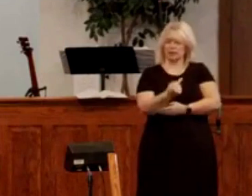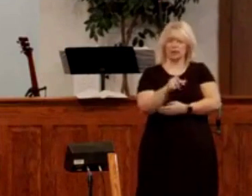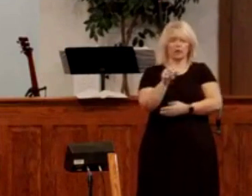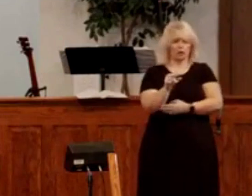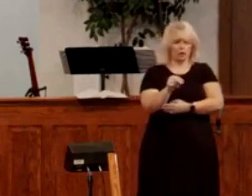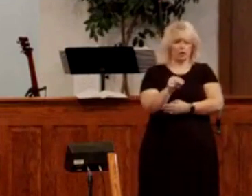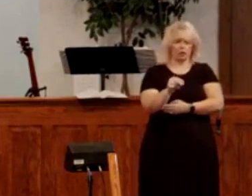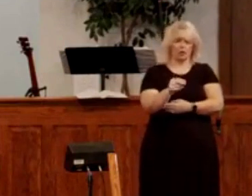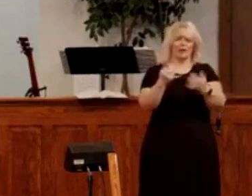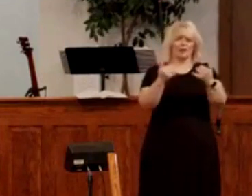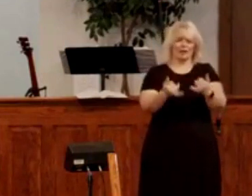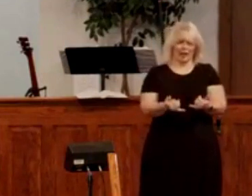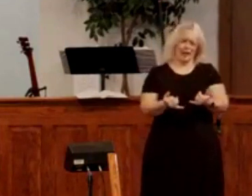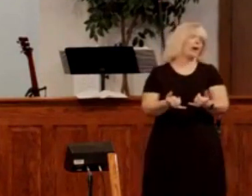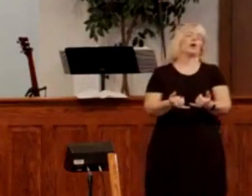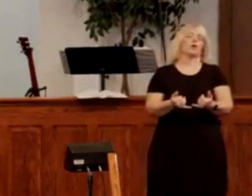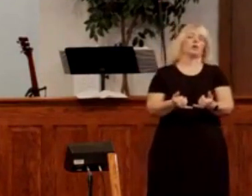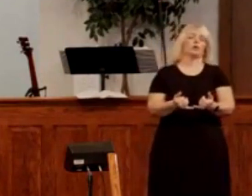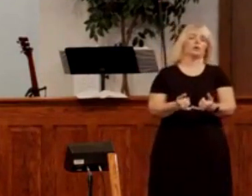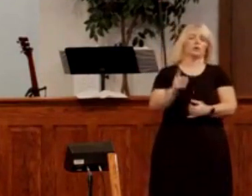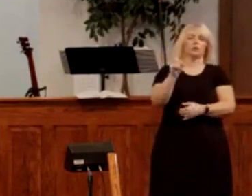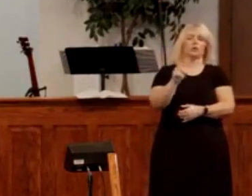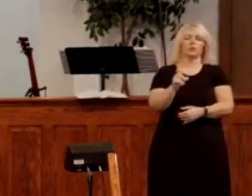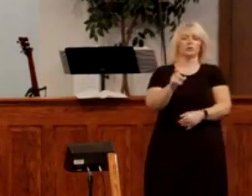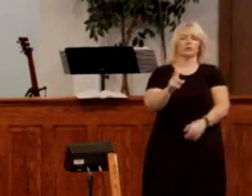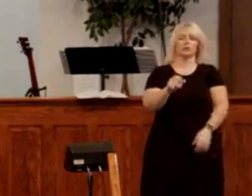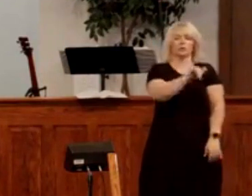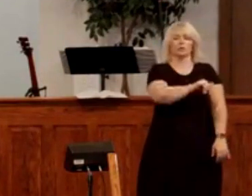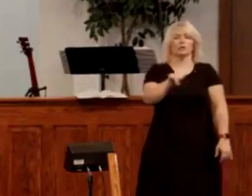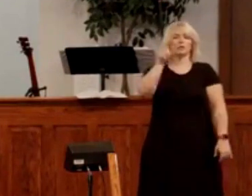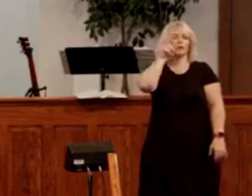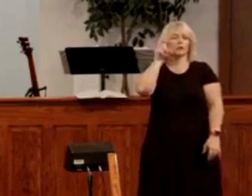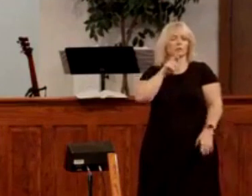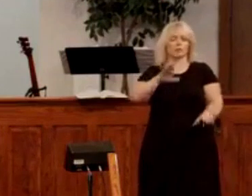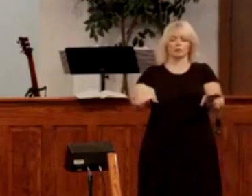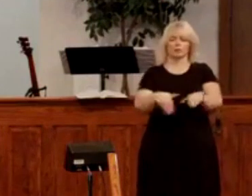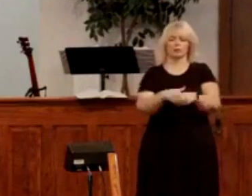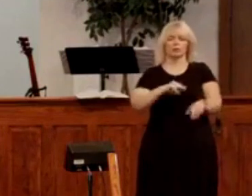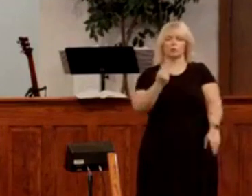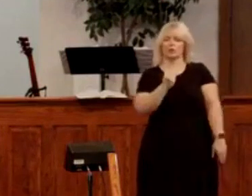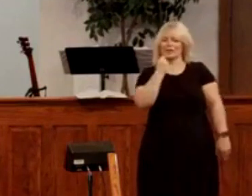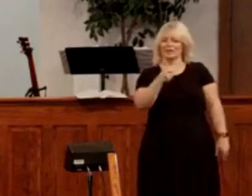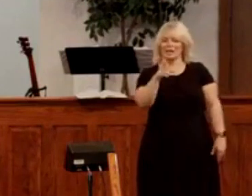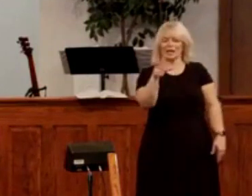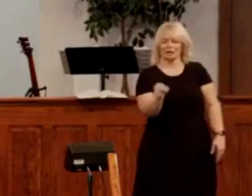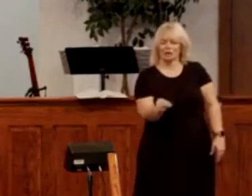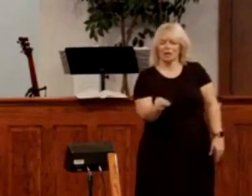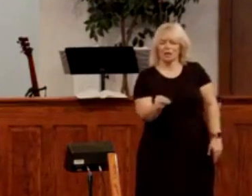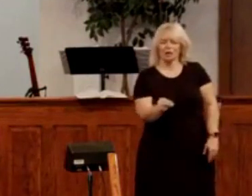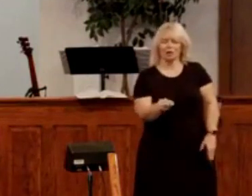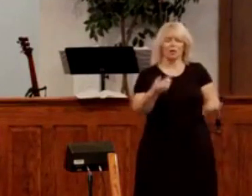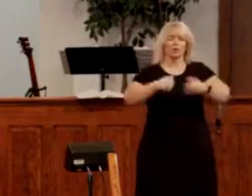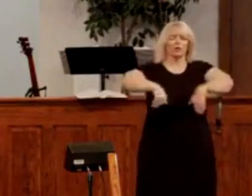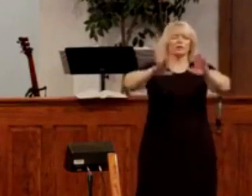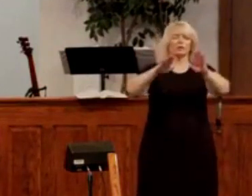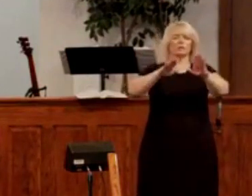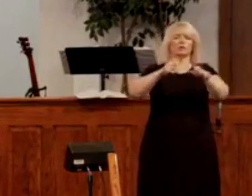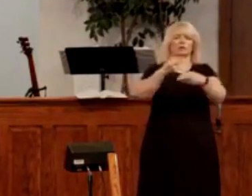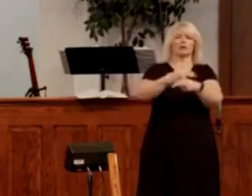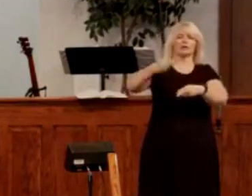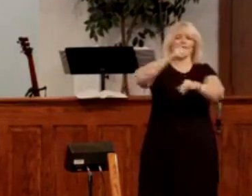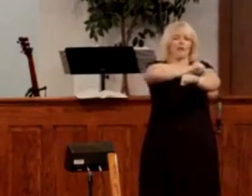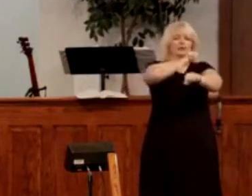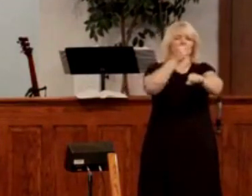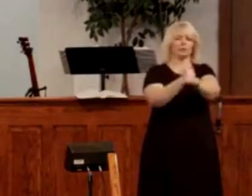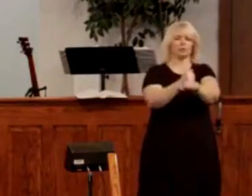do same-sex marriages? Like Peter and like John will say, no, we won't. At this point, we submit to the highest authority and we'll